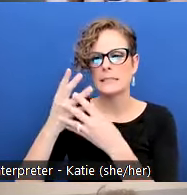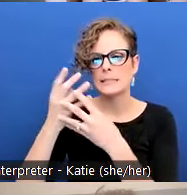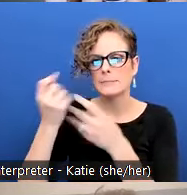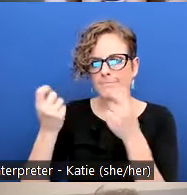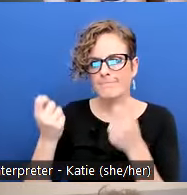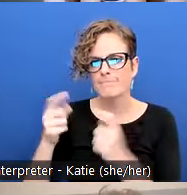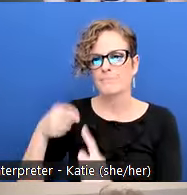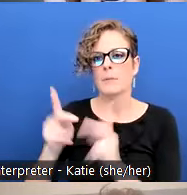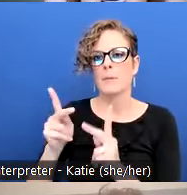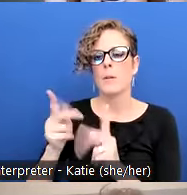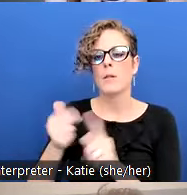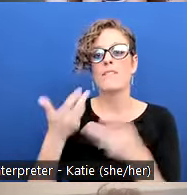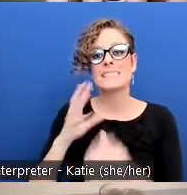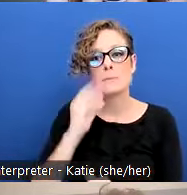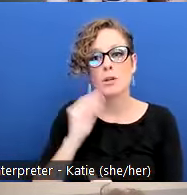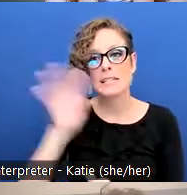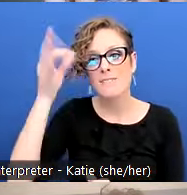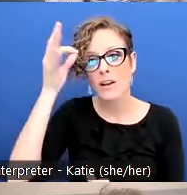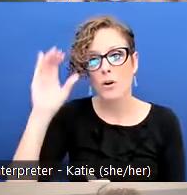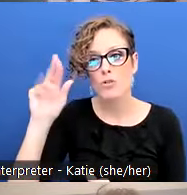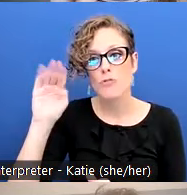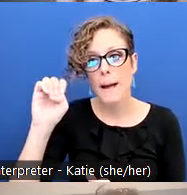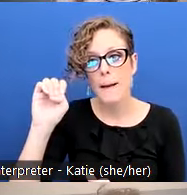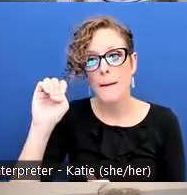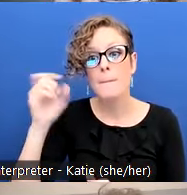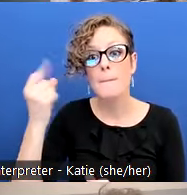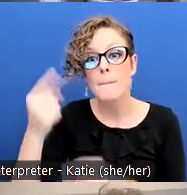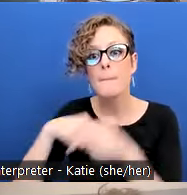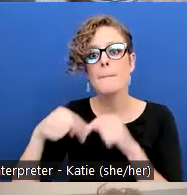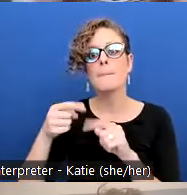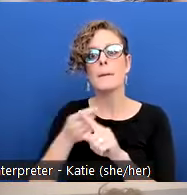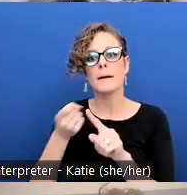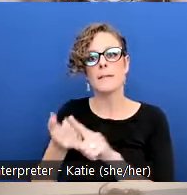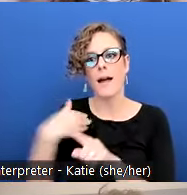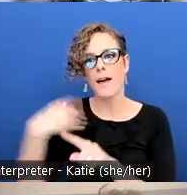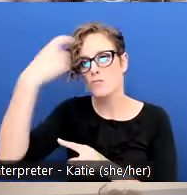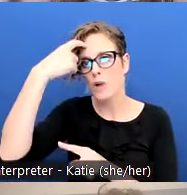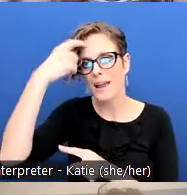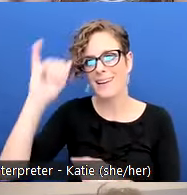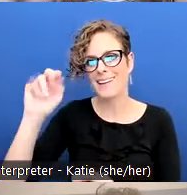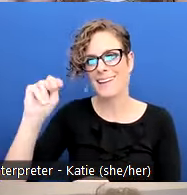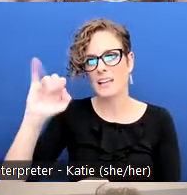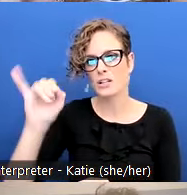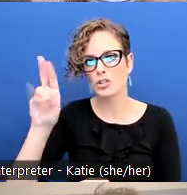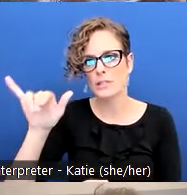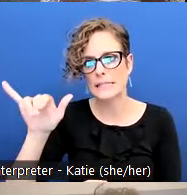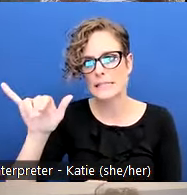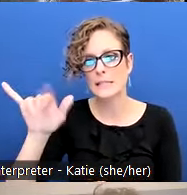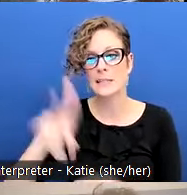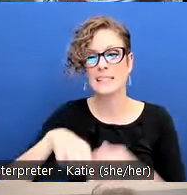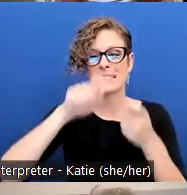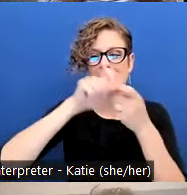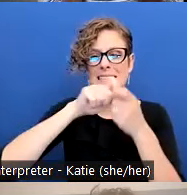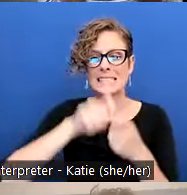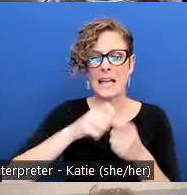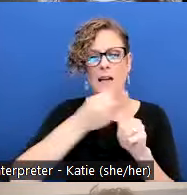violent crimes for brain injuries. So the there aren't a lot of details yet that will all be worked out by